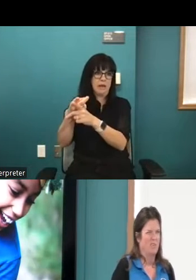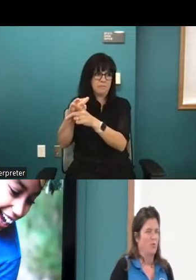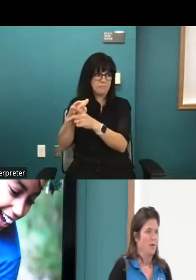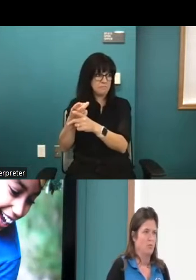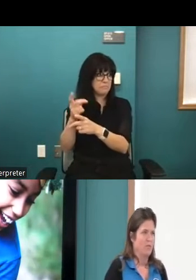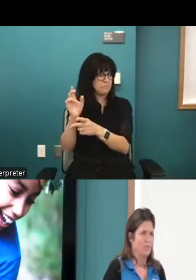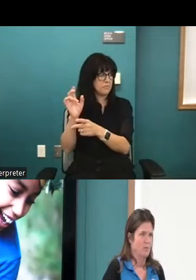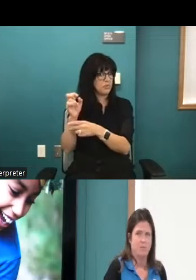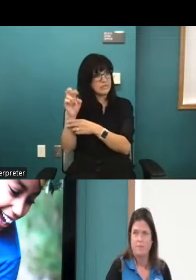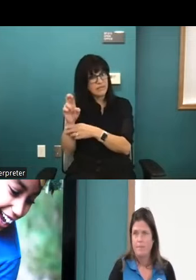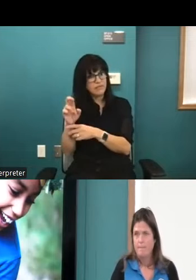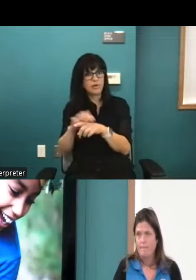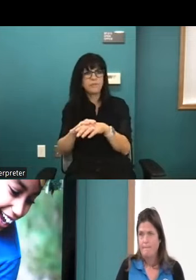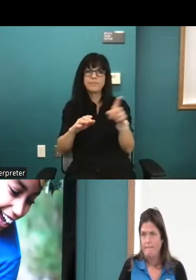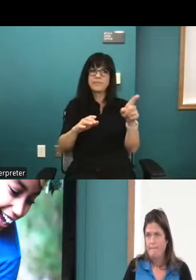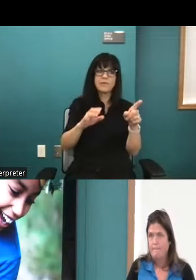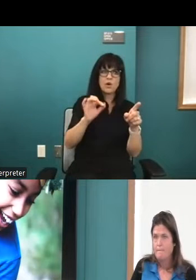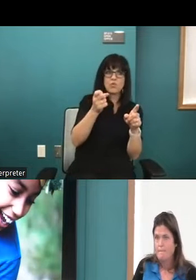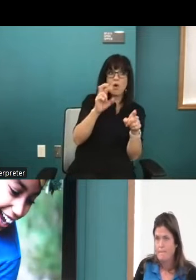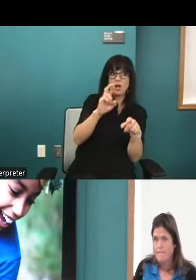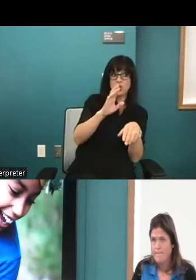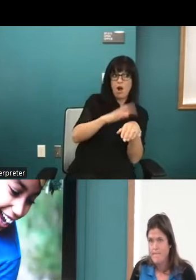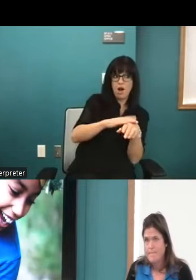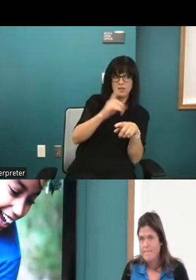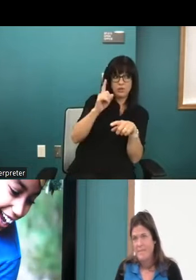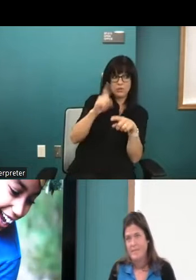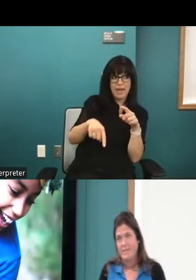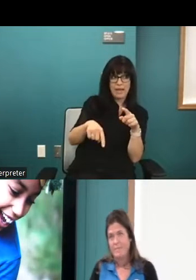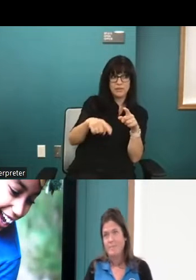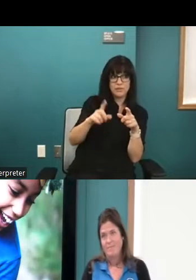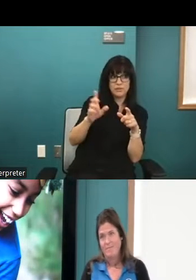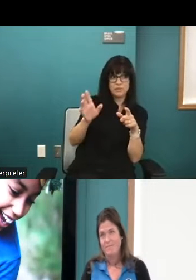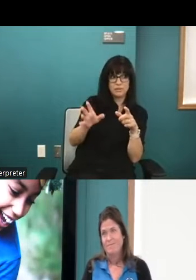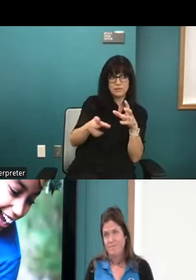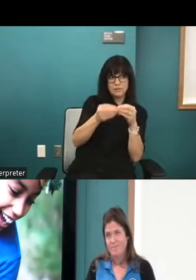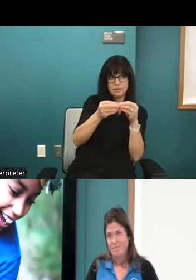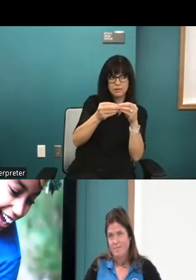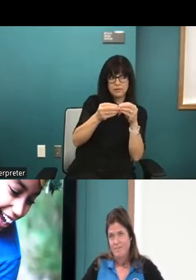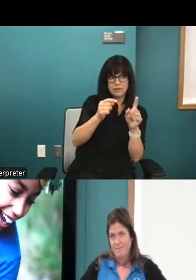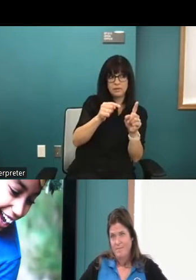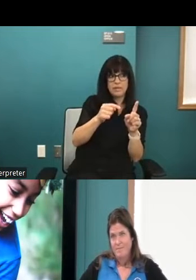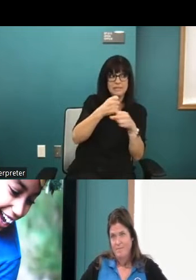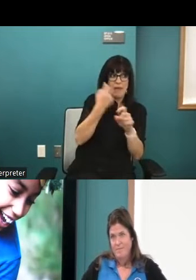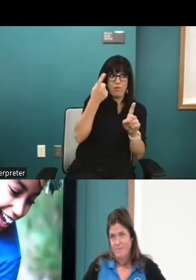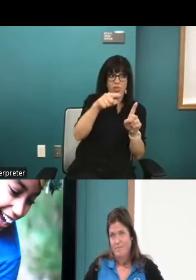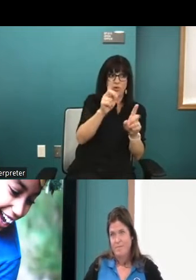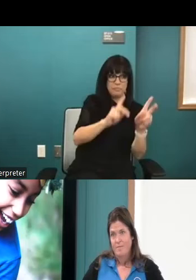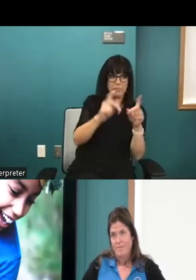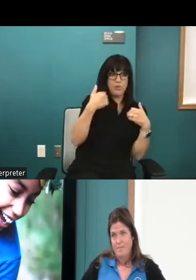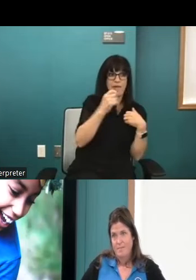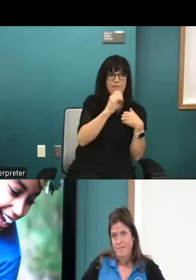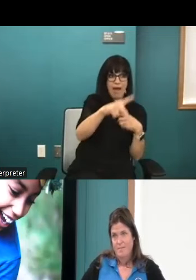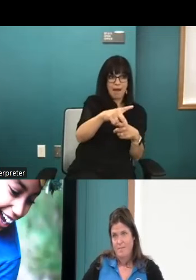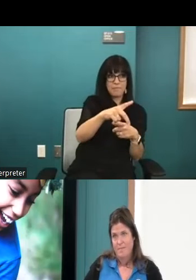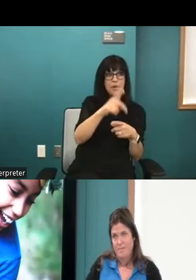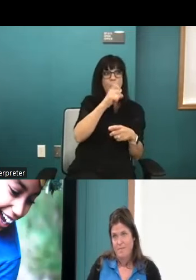Roger receiver, Roger With transmitter. the Roger On, you can't do a gain on it or anything. You're kind of, it's made for people to have the app and